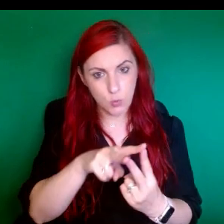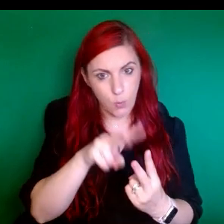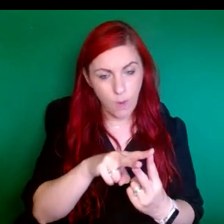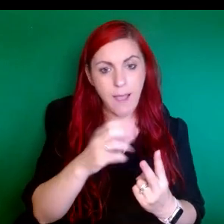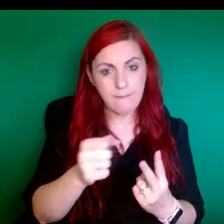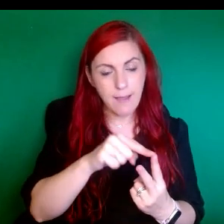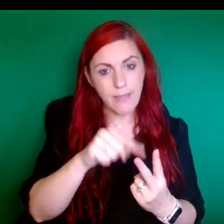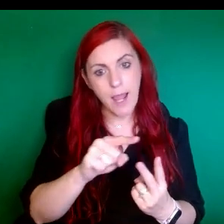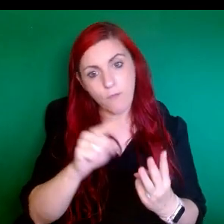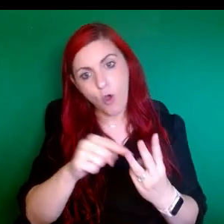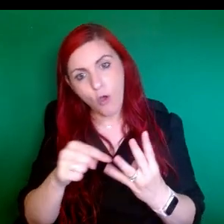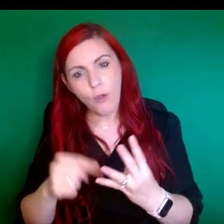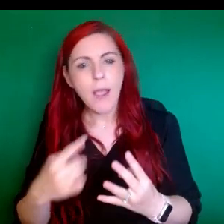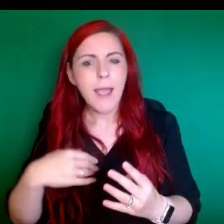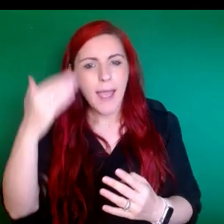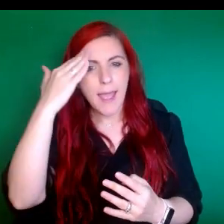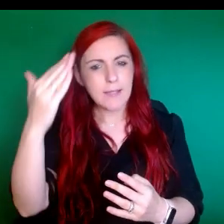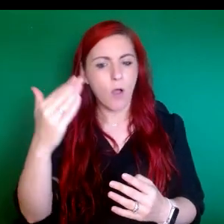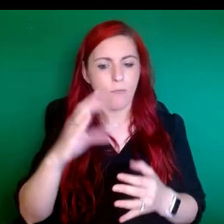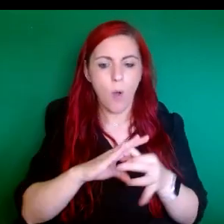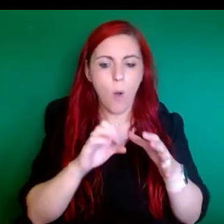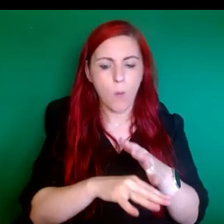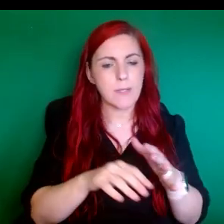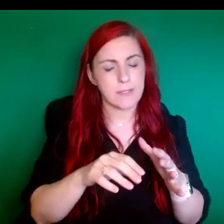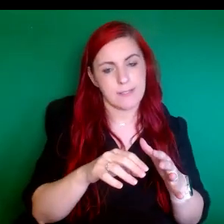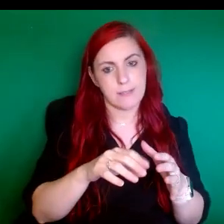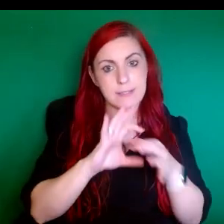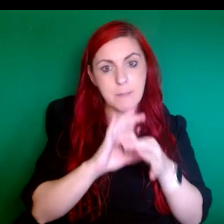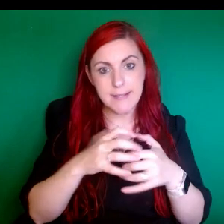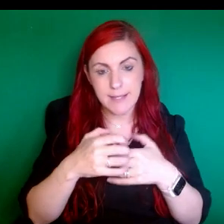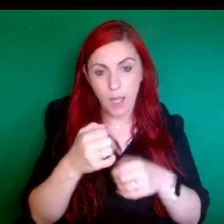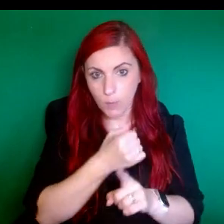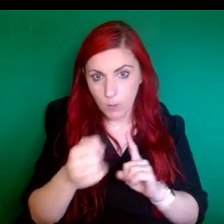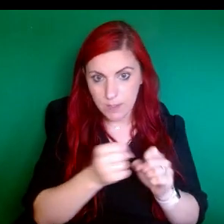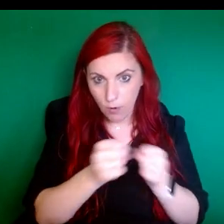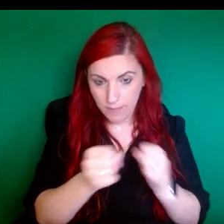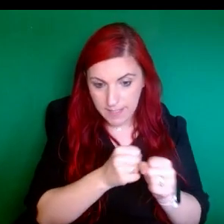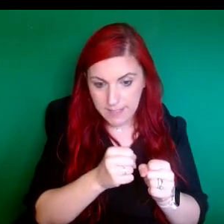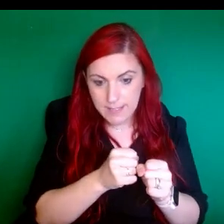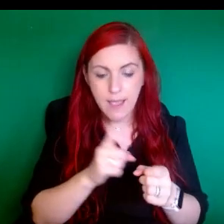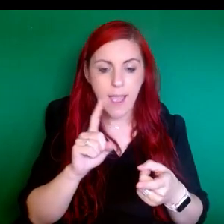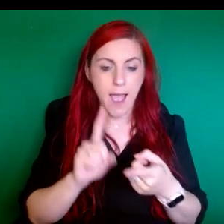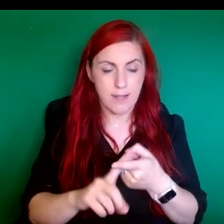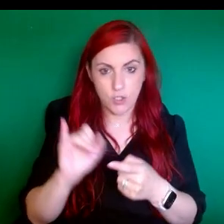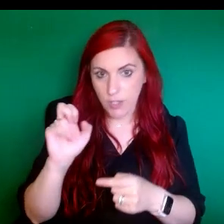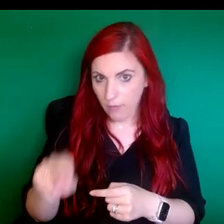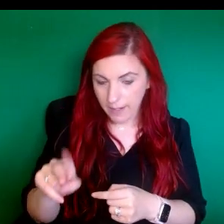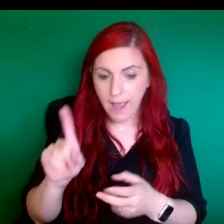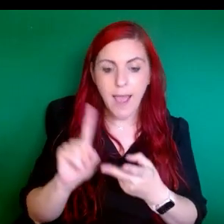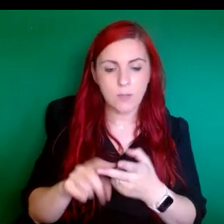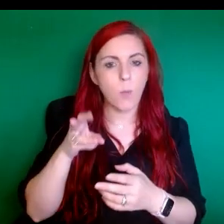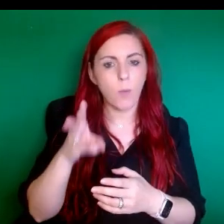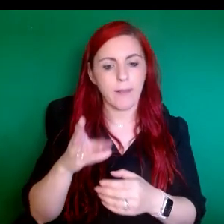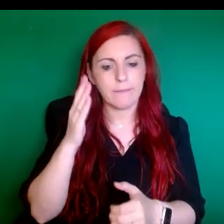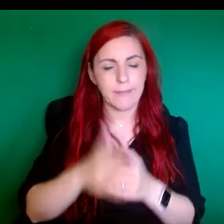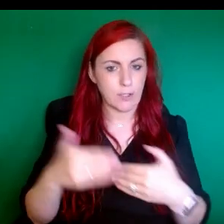and domestic abuse services. We'll hear from our keynote speaker, Sharon, and we'll finish by 12 o'clock with some brief closing remarks from